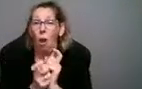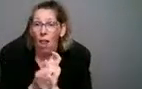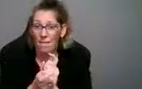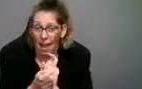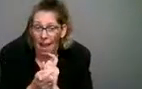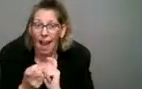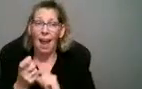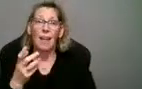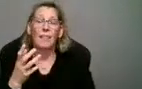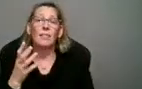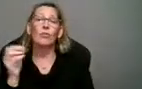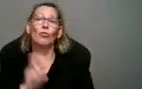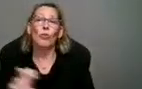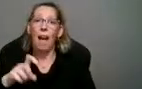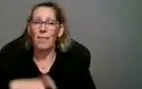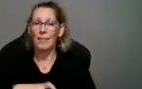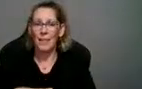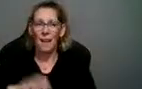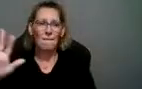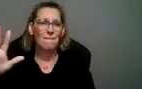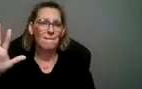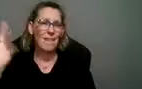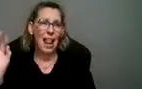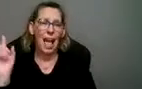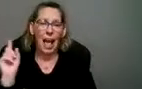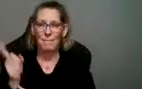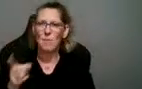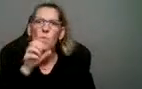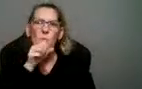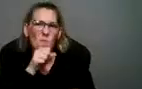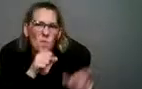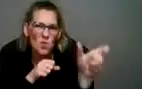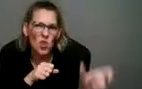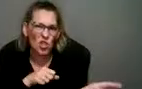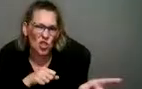options, the travel time is 59 minutes. That's shown there on orange